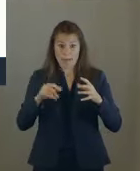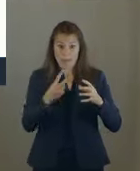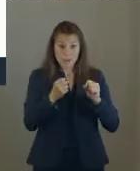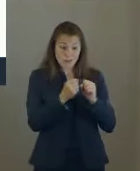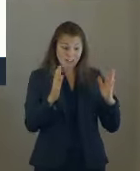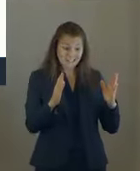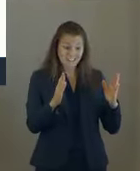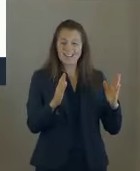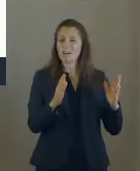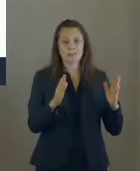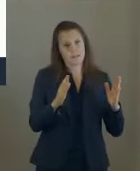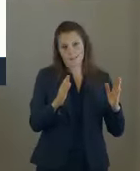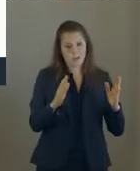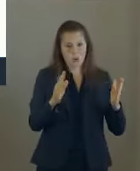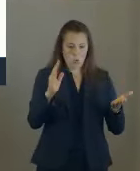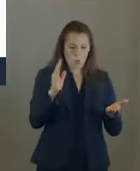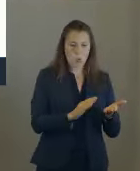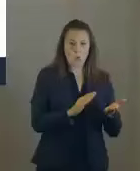in comparison to what we have today.